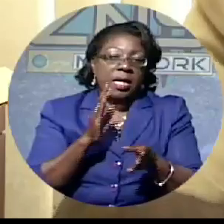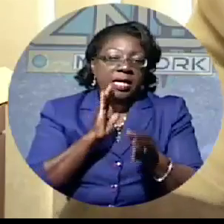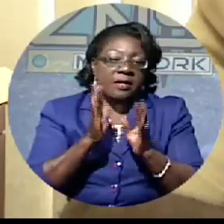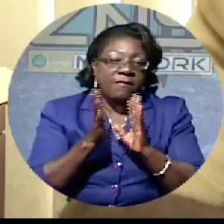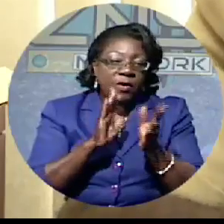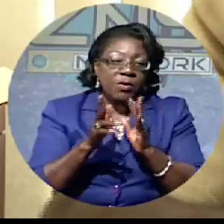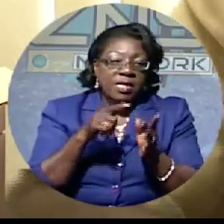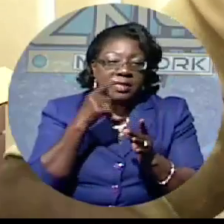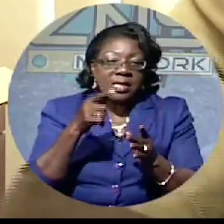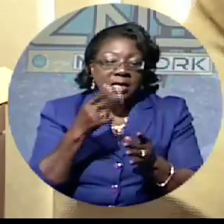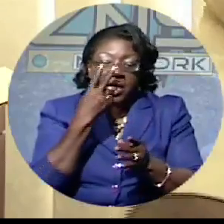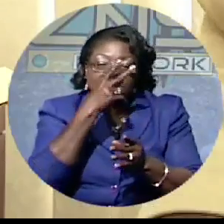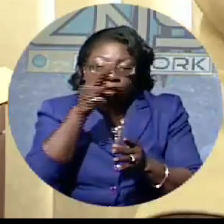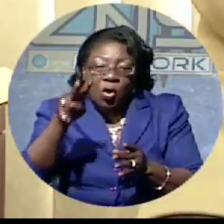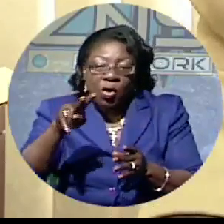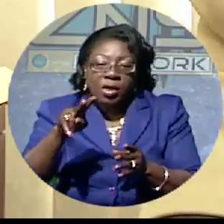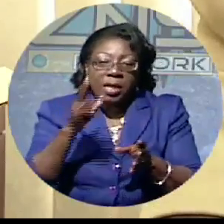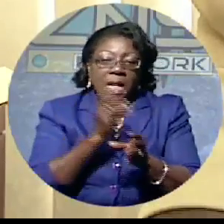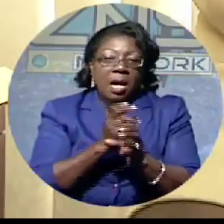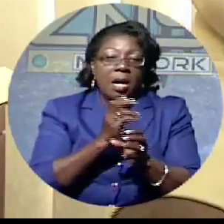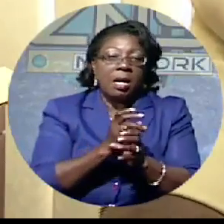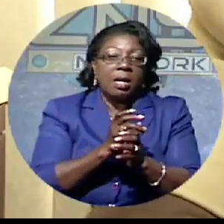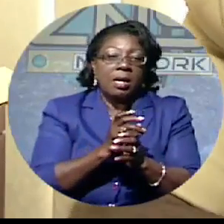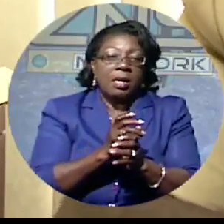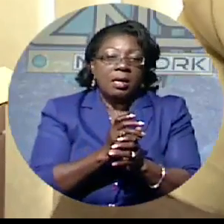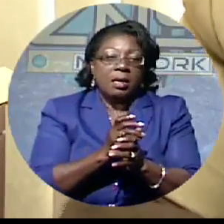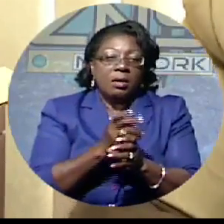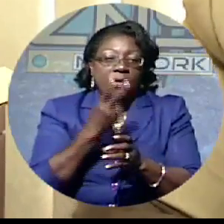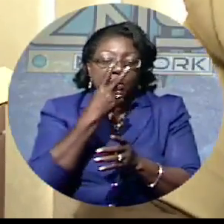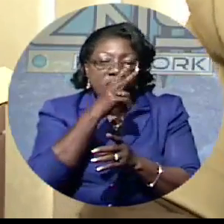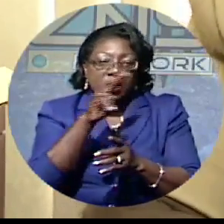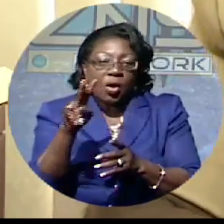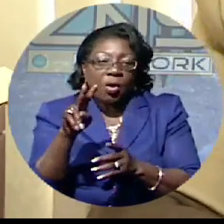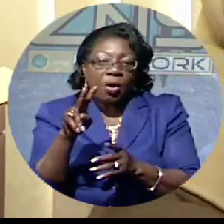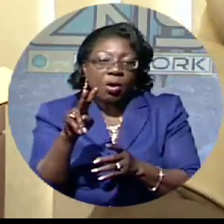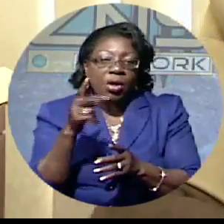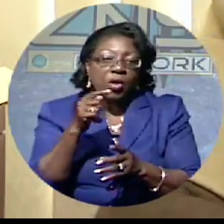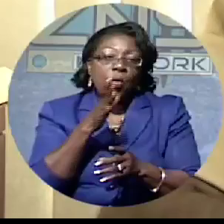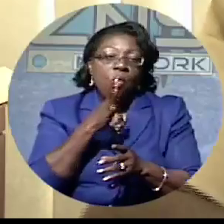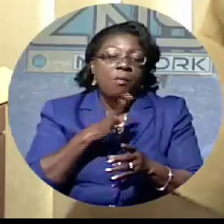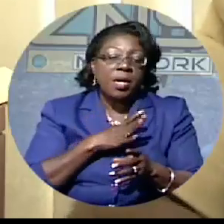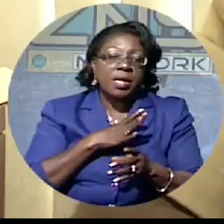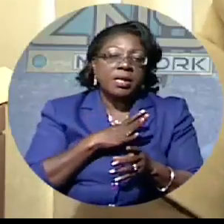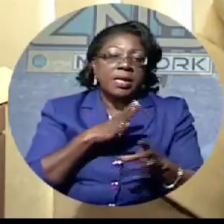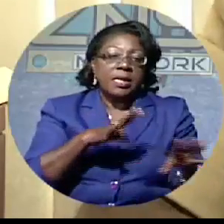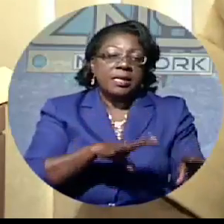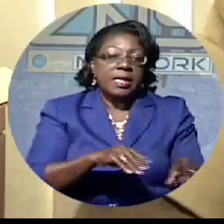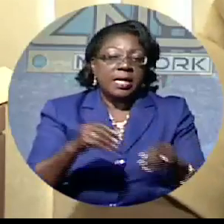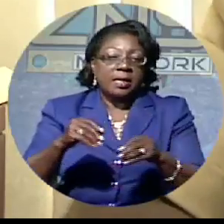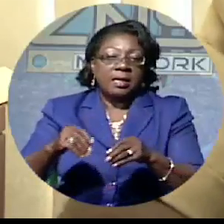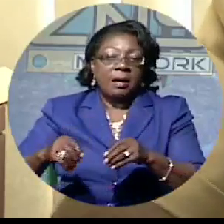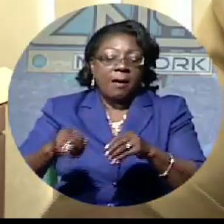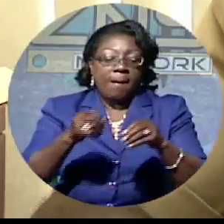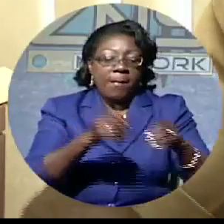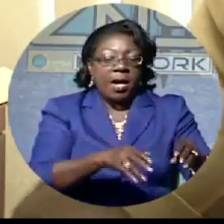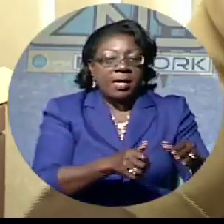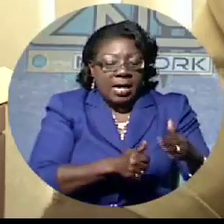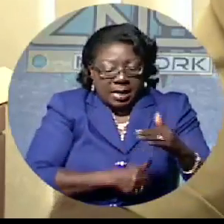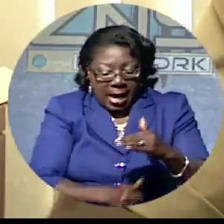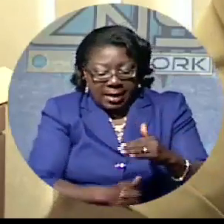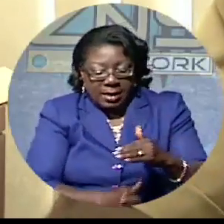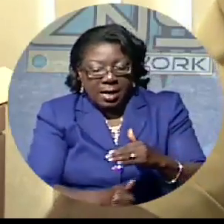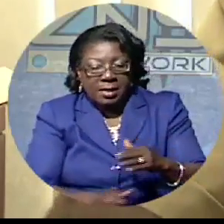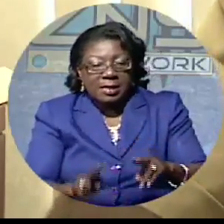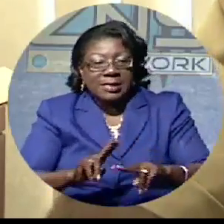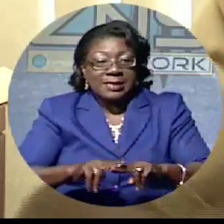say, well, we saw the car pull up and we saw the woman take the purse and put it under